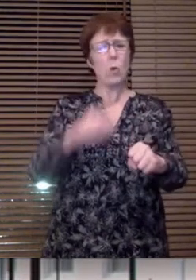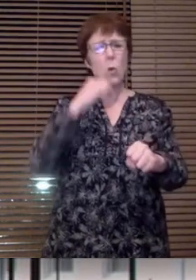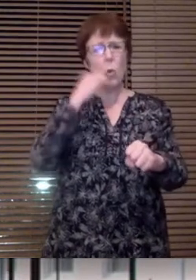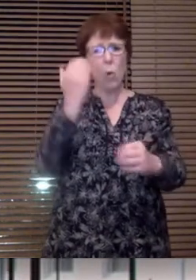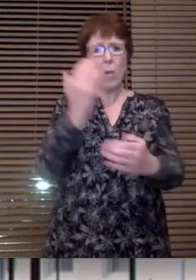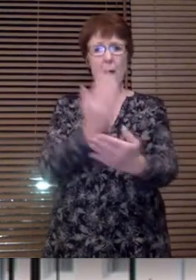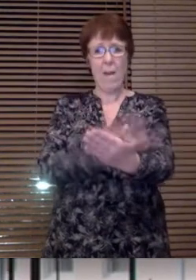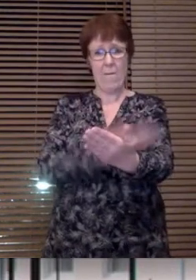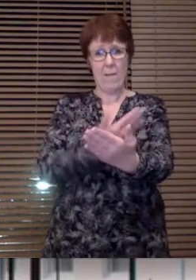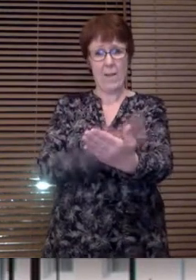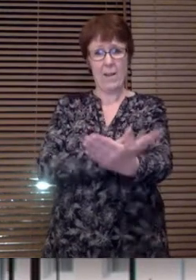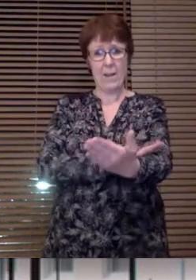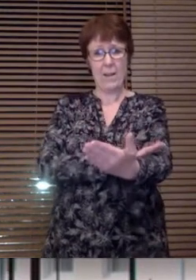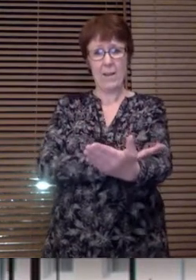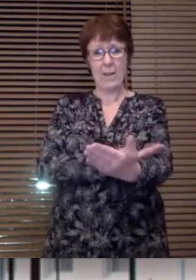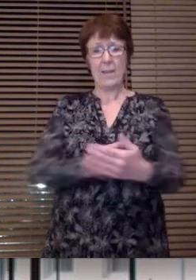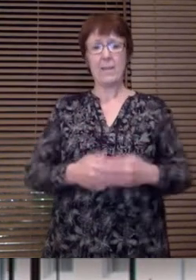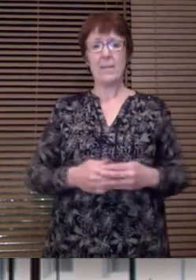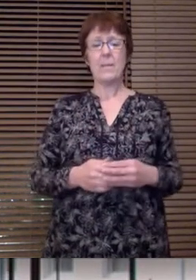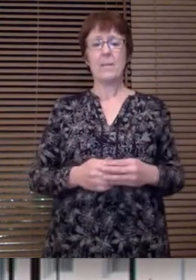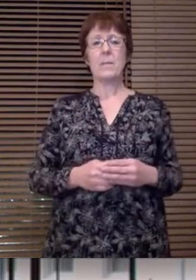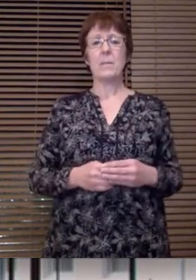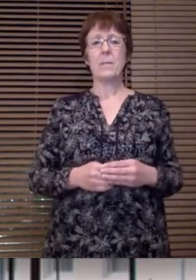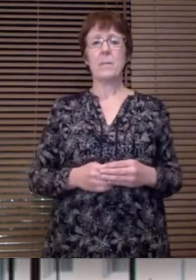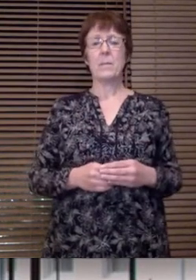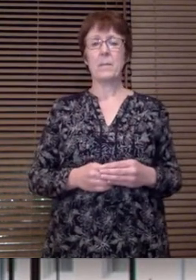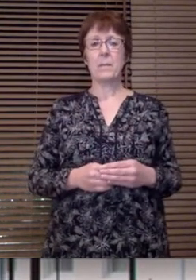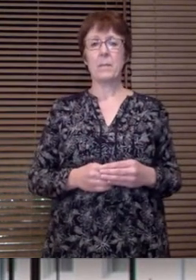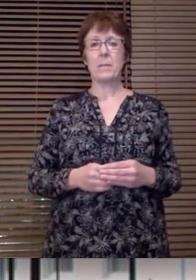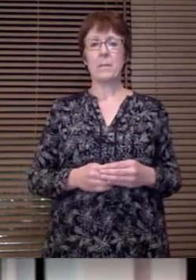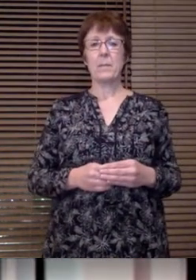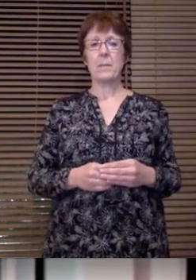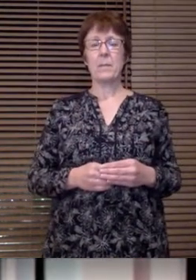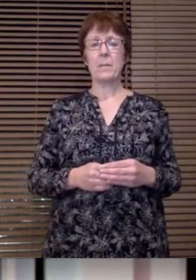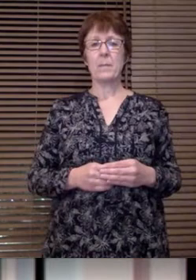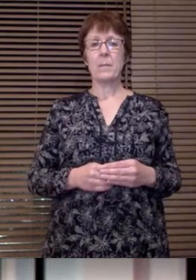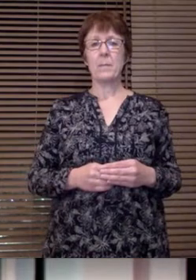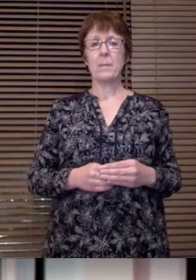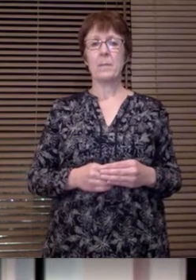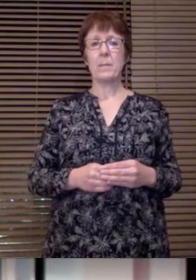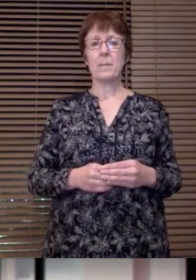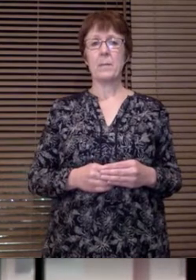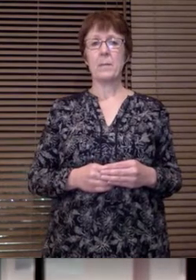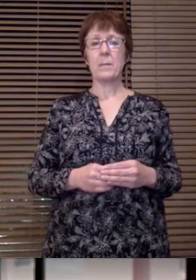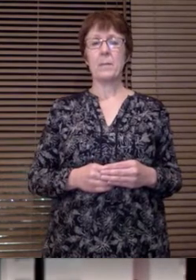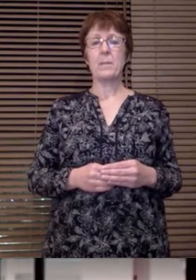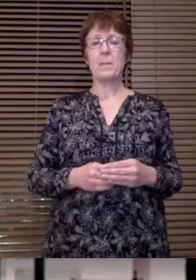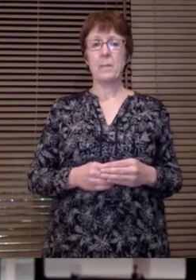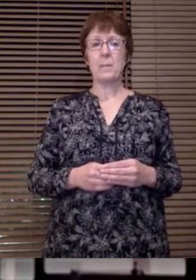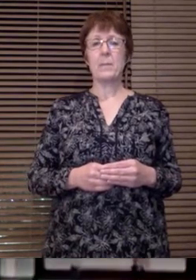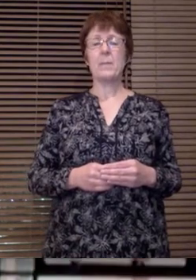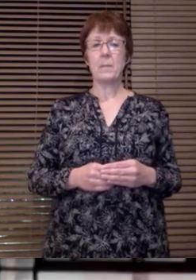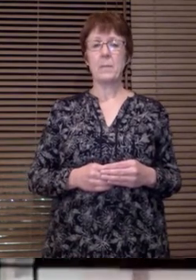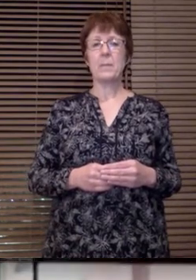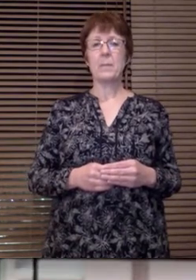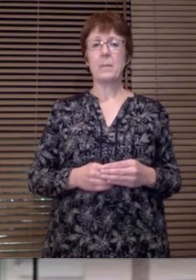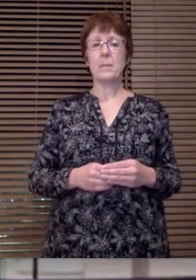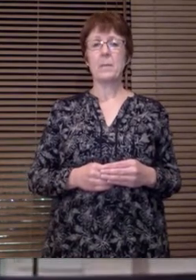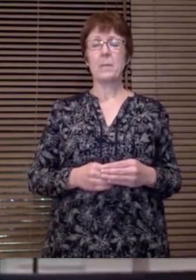and important. Keep pushing those hands, staying arms locked out. You should be feeling it in the shoulders.